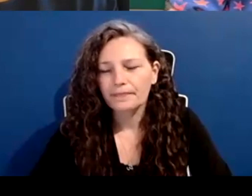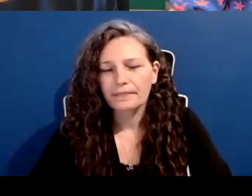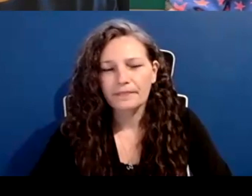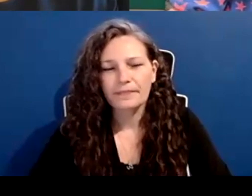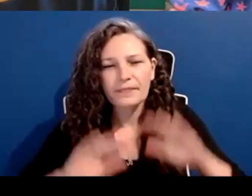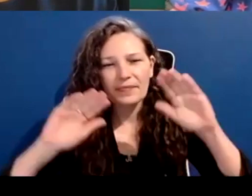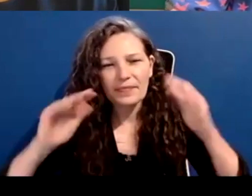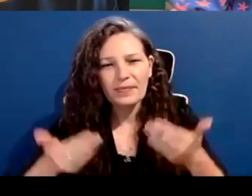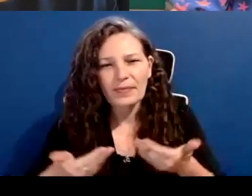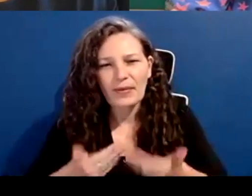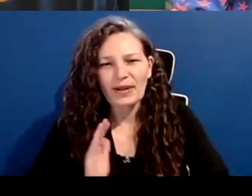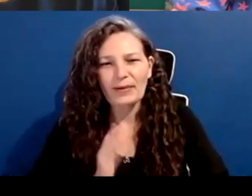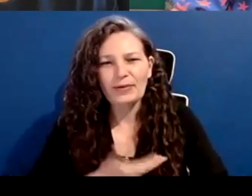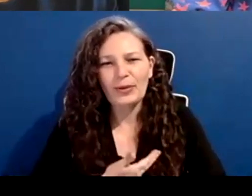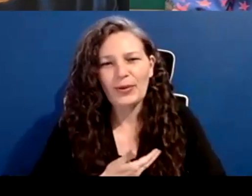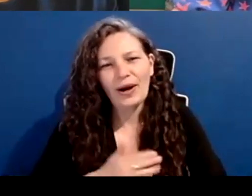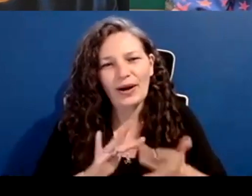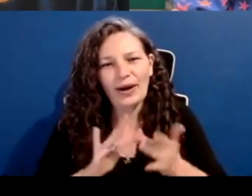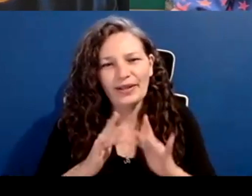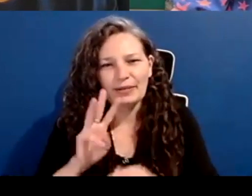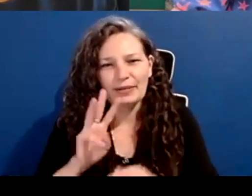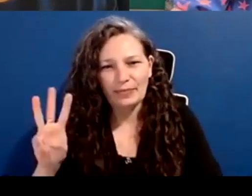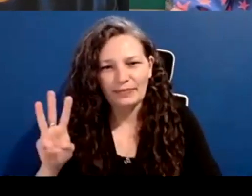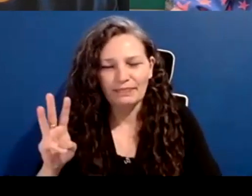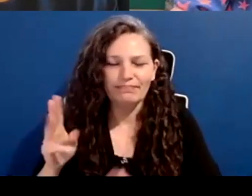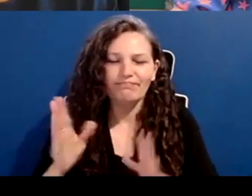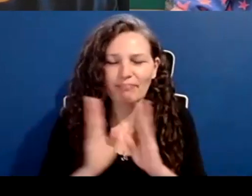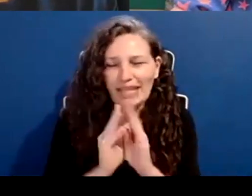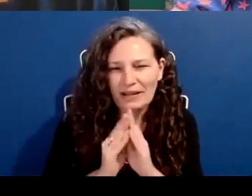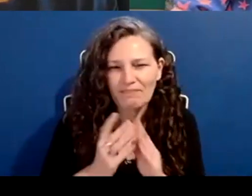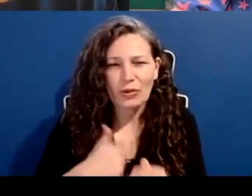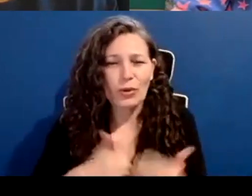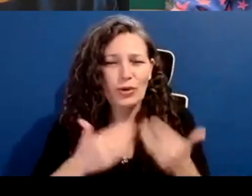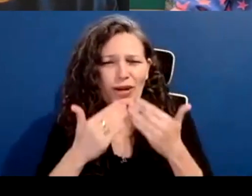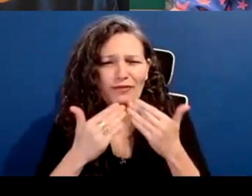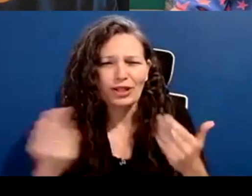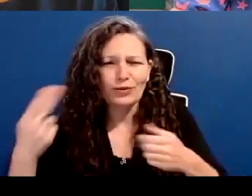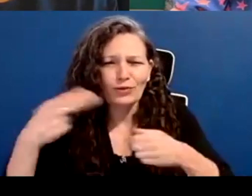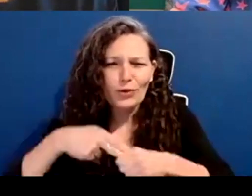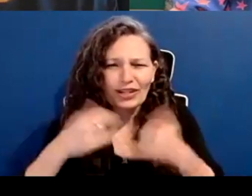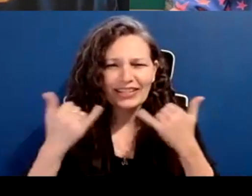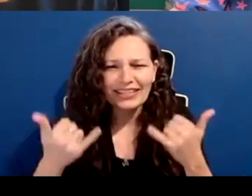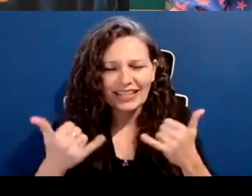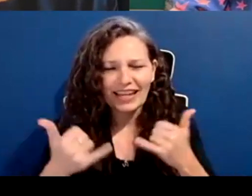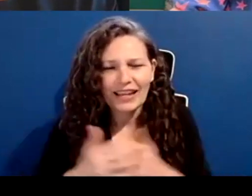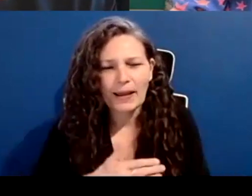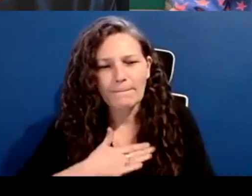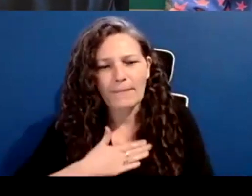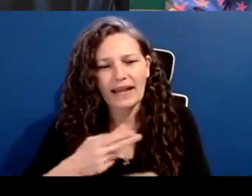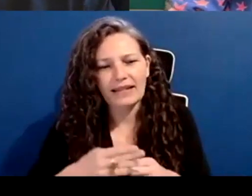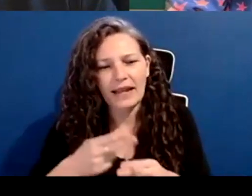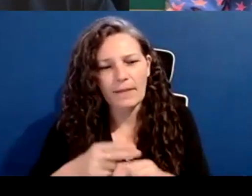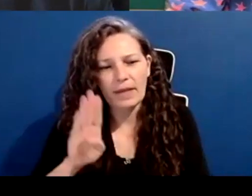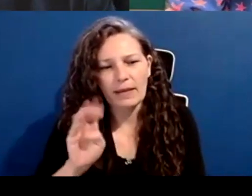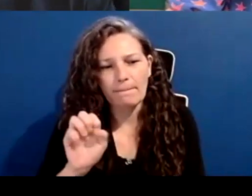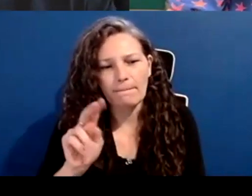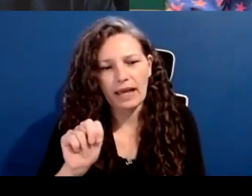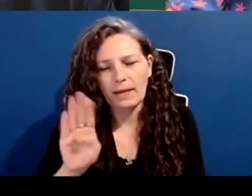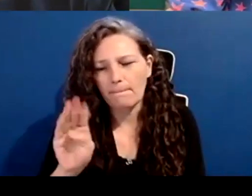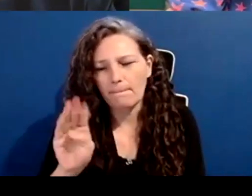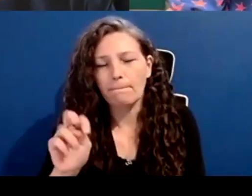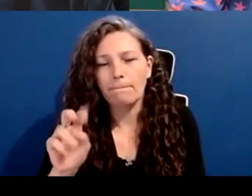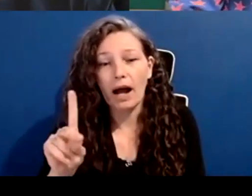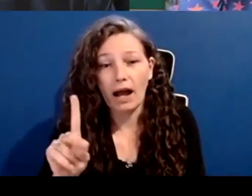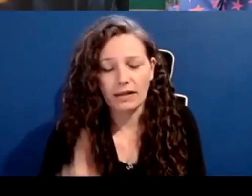Welcome to our webinar. We are so grateful that you are here with us today. My name is Ben Bond. I